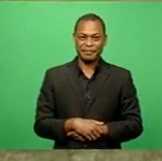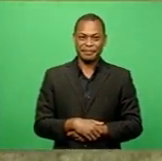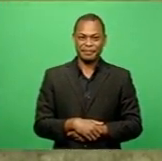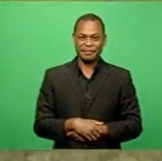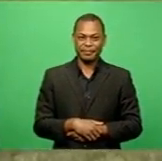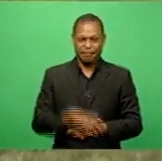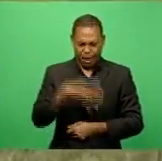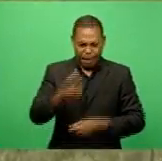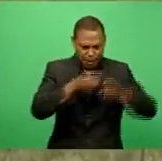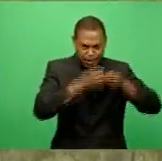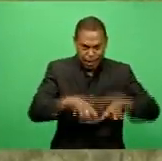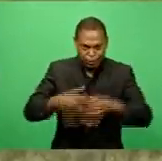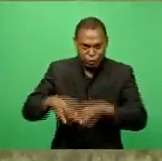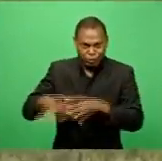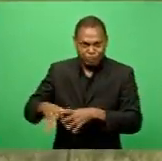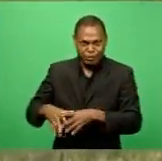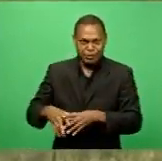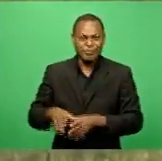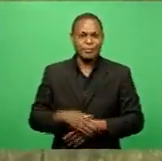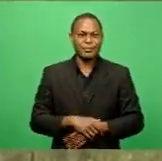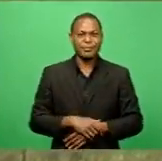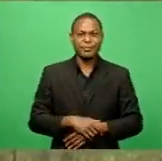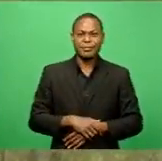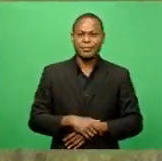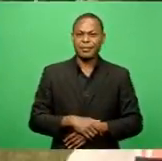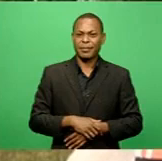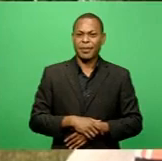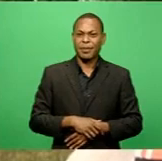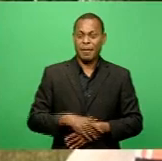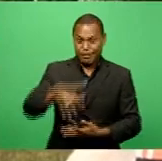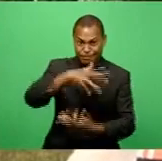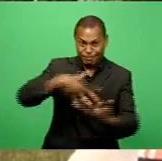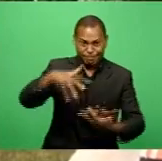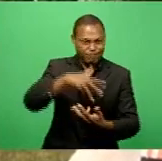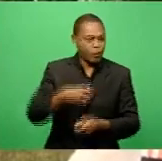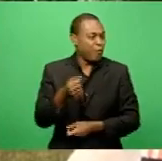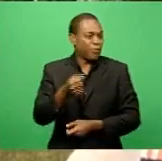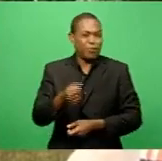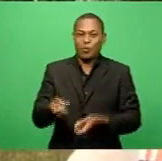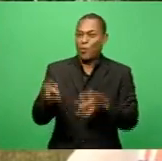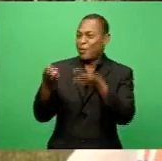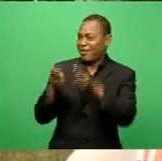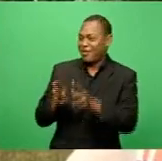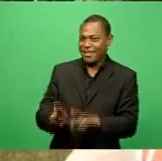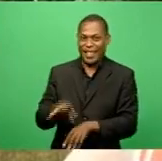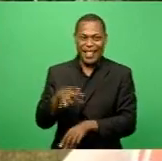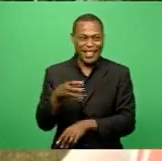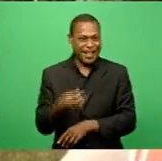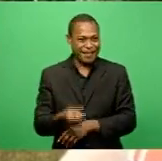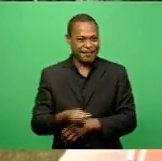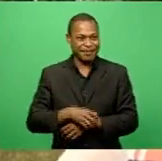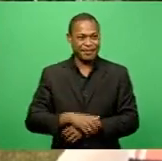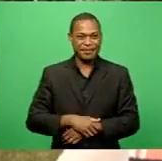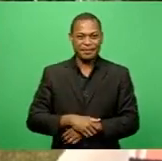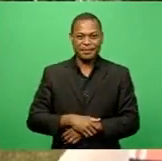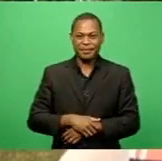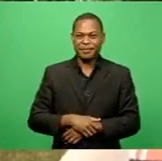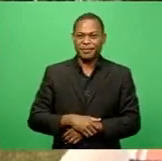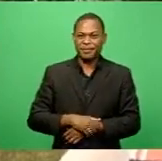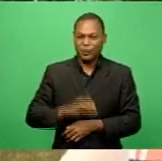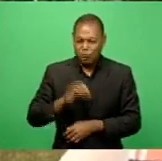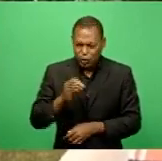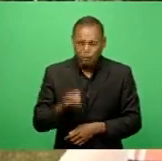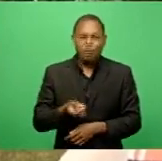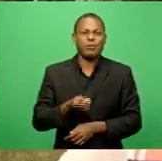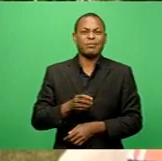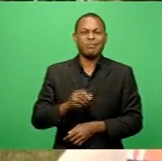Despite the damages caused by Tropical Cyclone Yasa, we are still thankful that no death reports recorded in the village. We will just make do with whatever